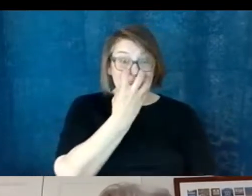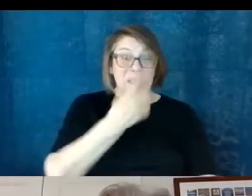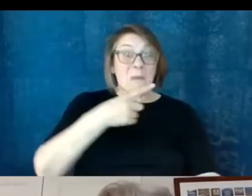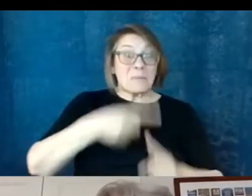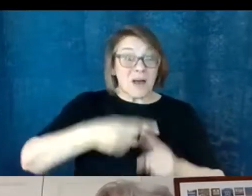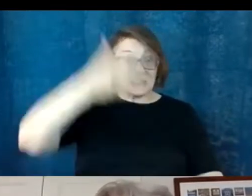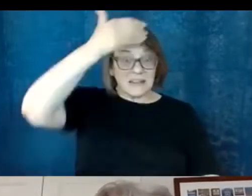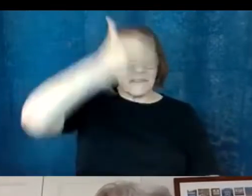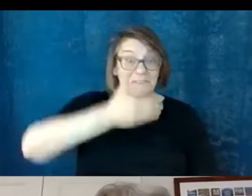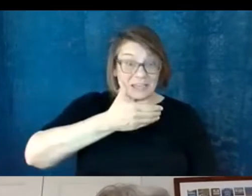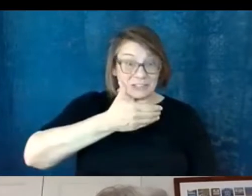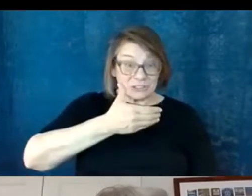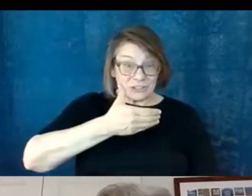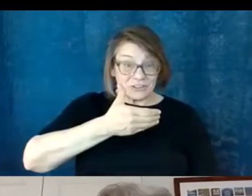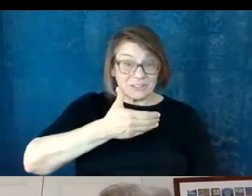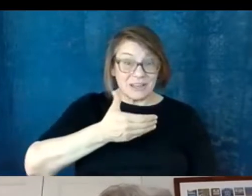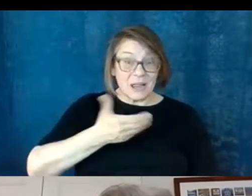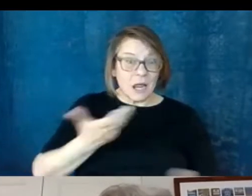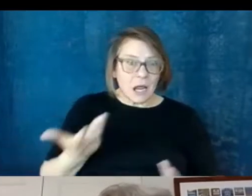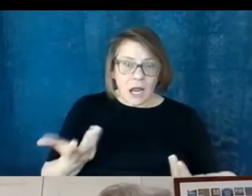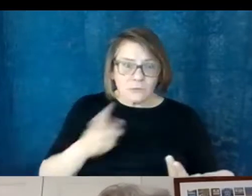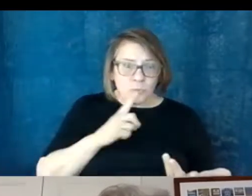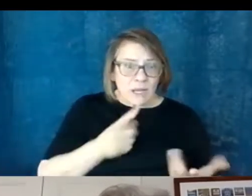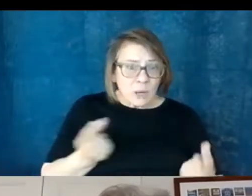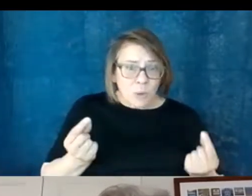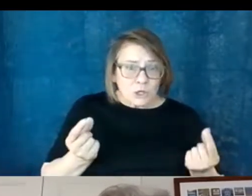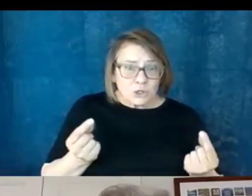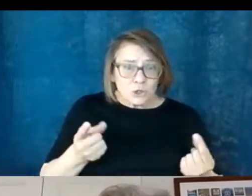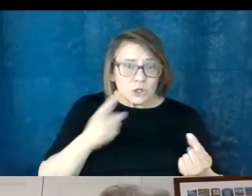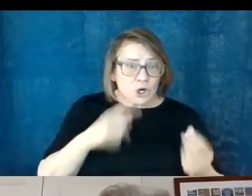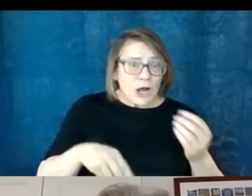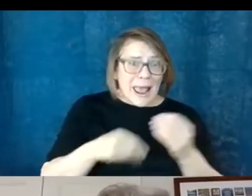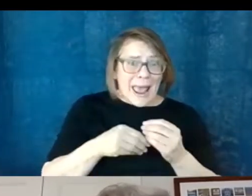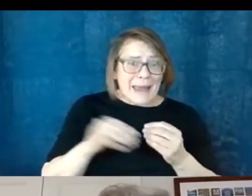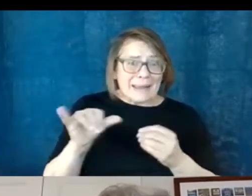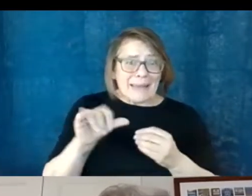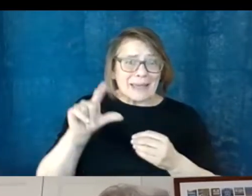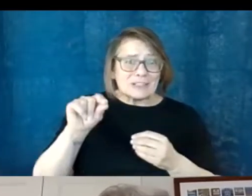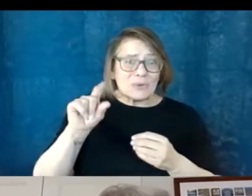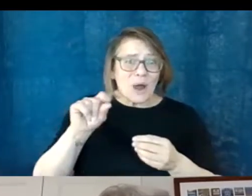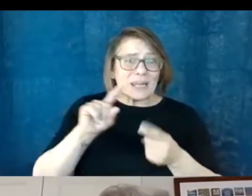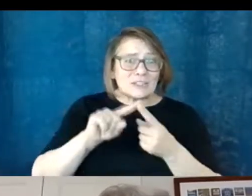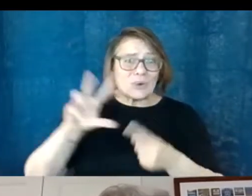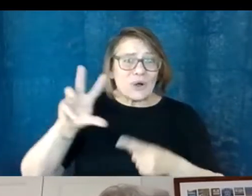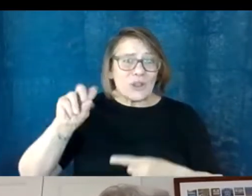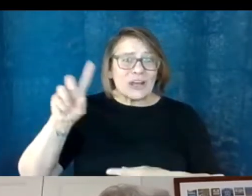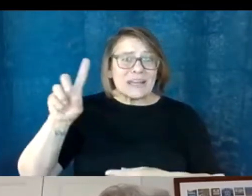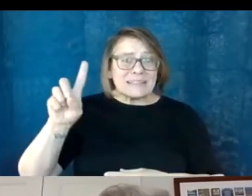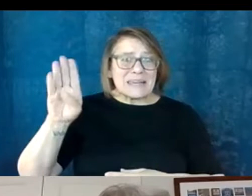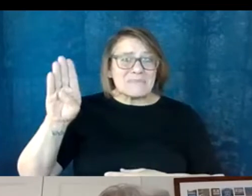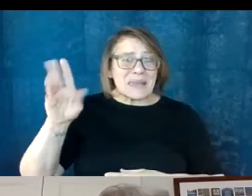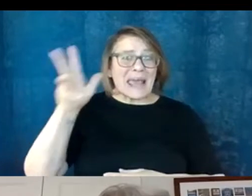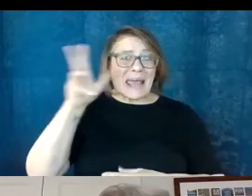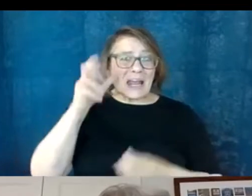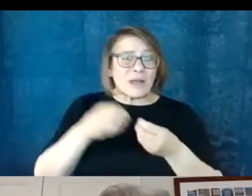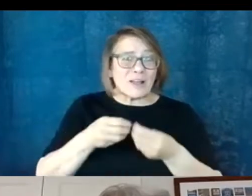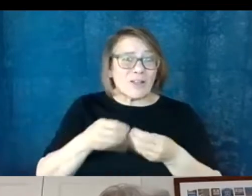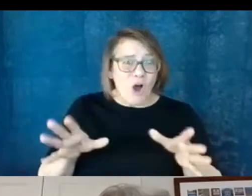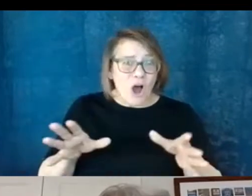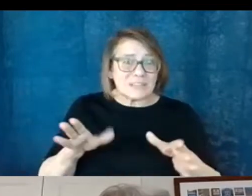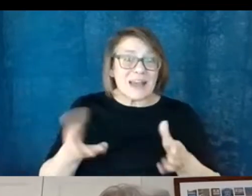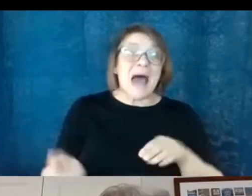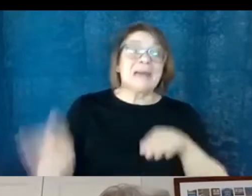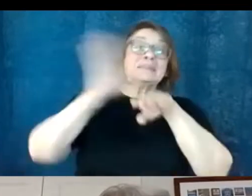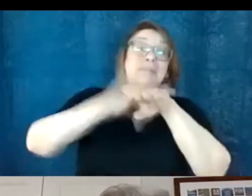shield. And essentially what you're doing is you're adding like a 20 to 30 dB hearing loss on top of the hearing